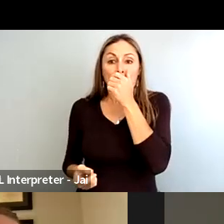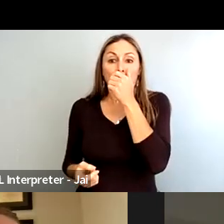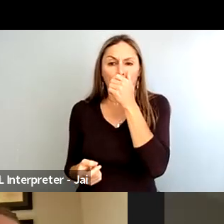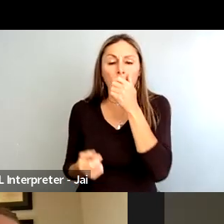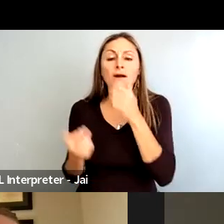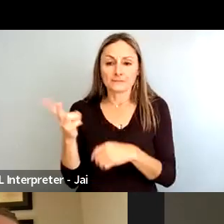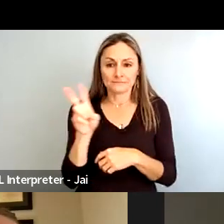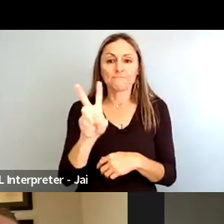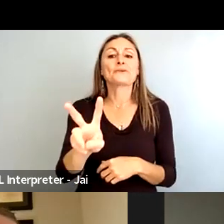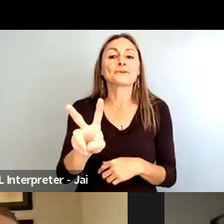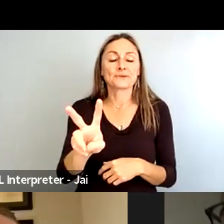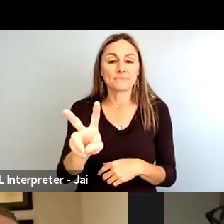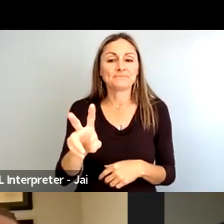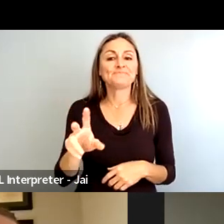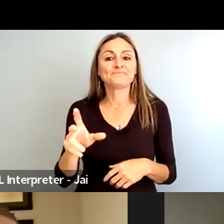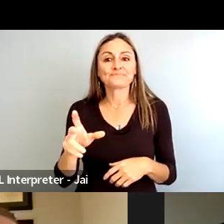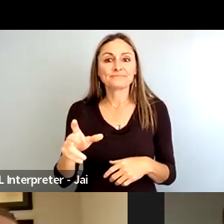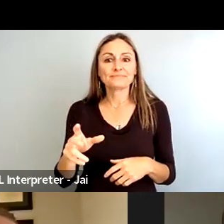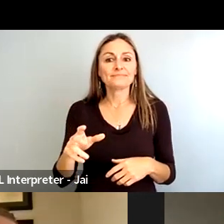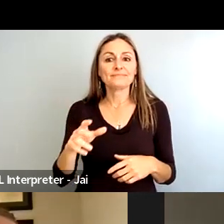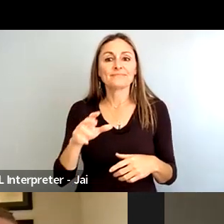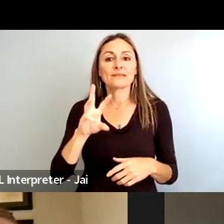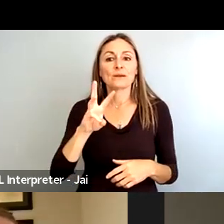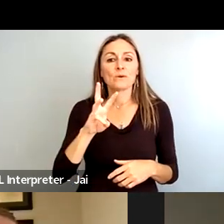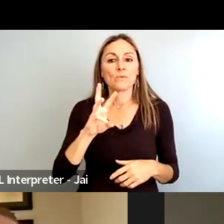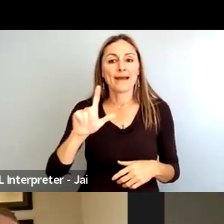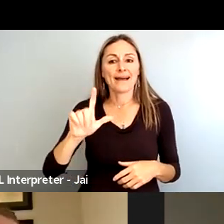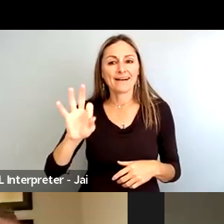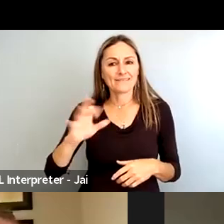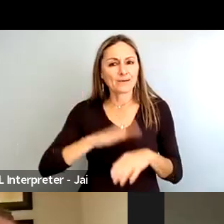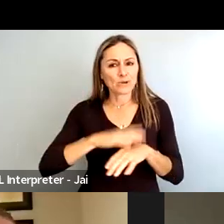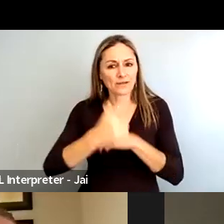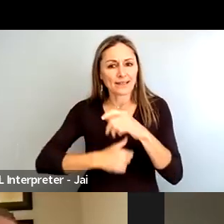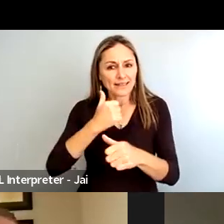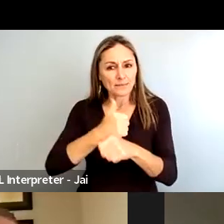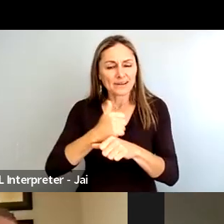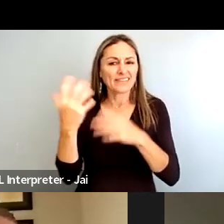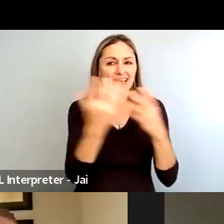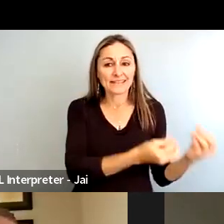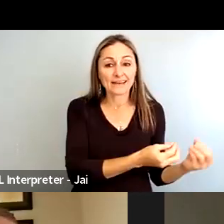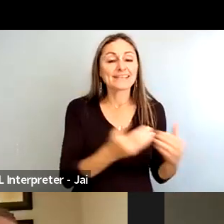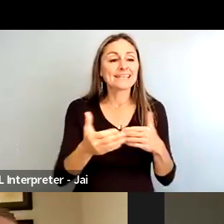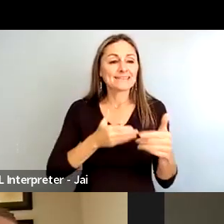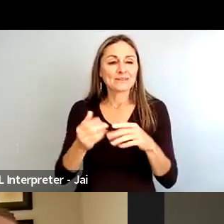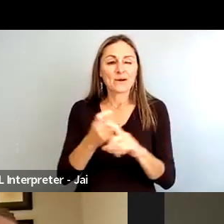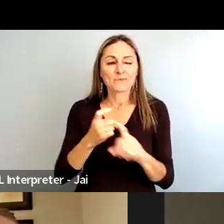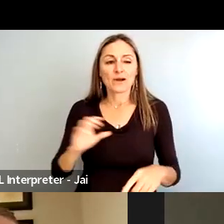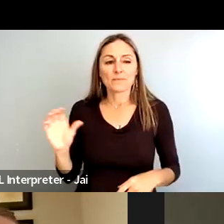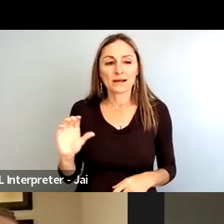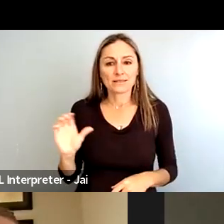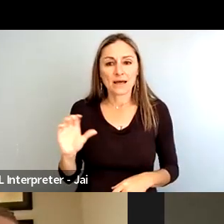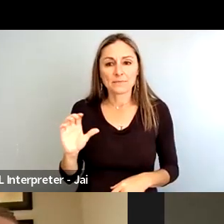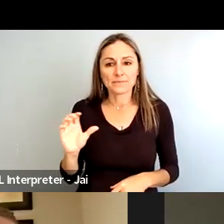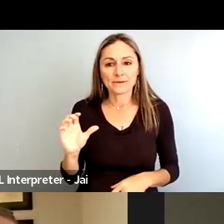somebody else. It was after YLF, and I was on the YLF alumni thing. And even though I'm from Columbia, I got in the car with